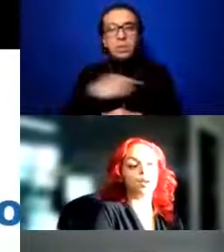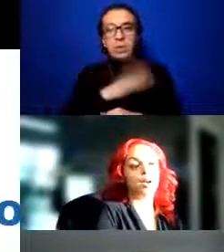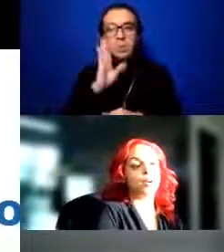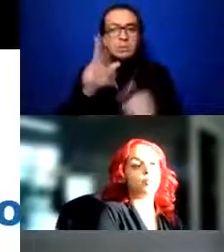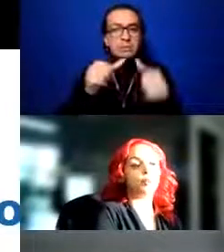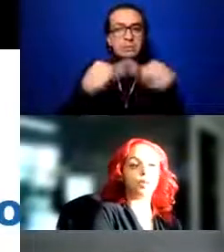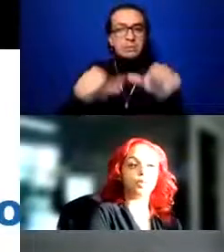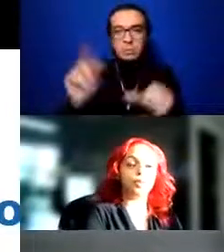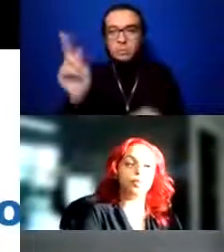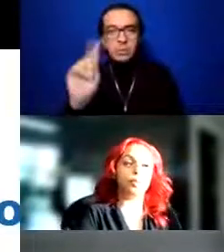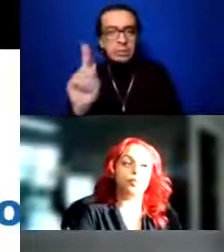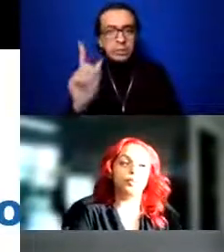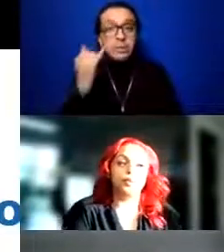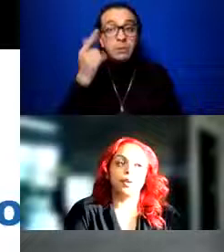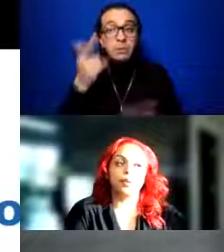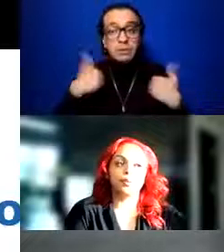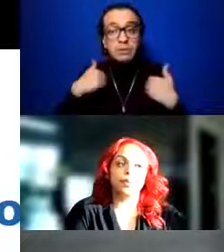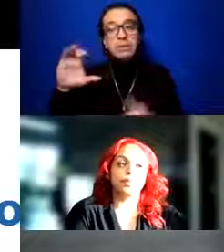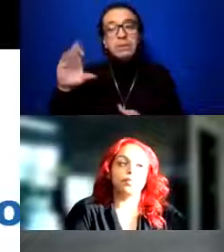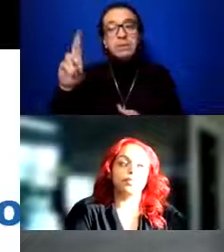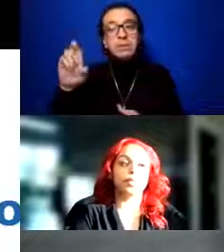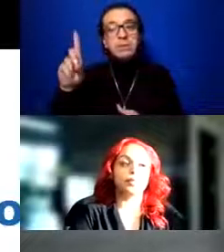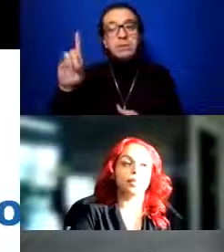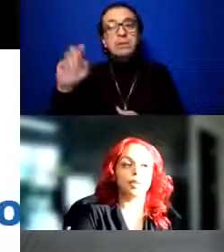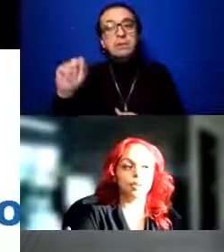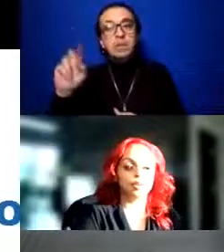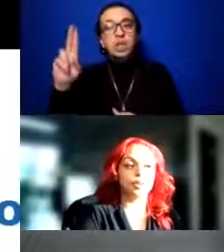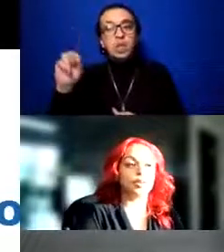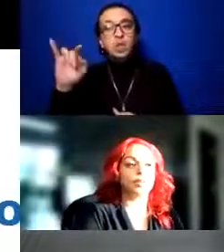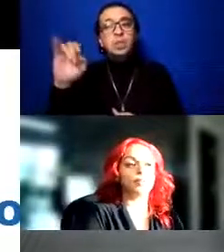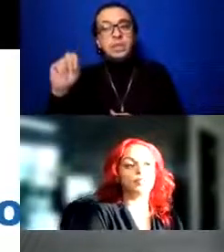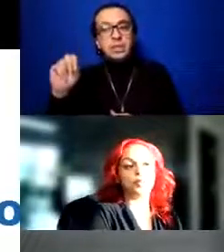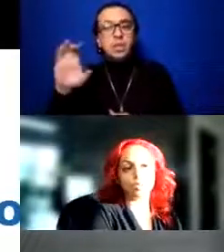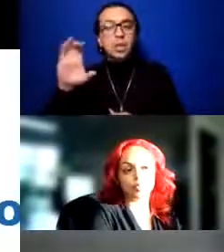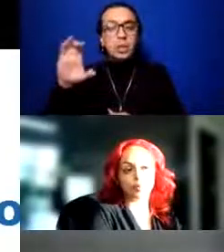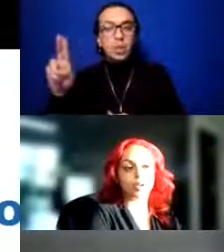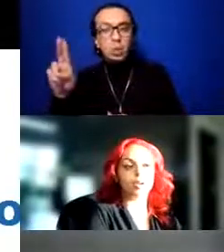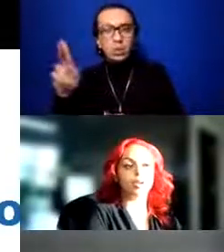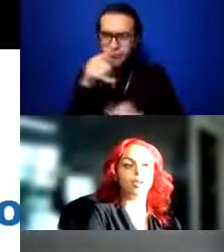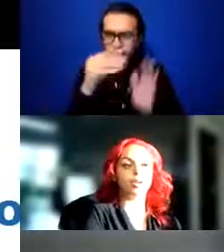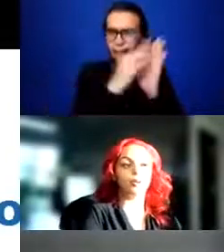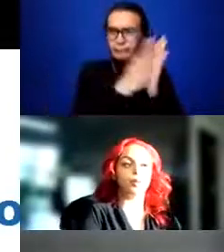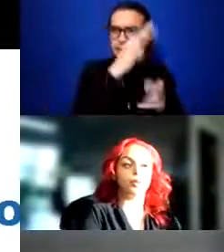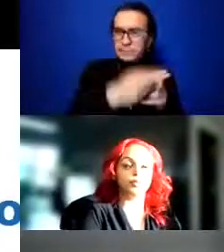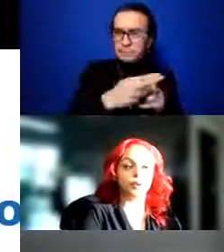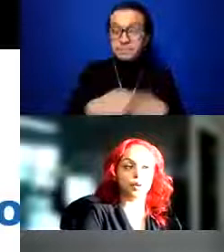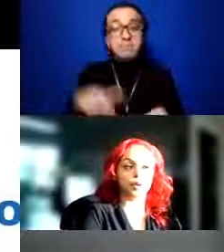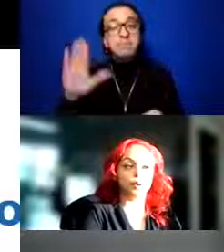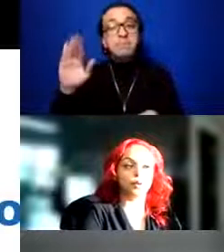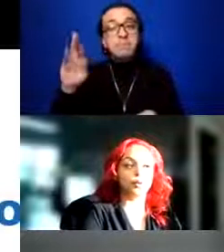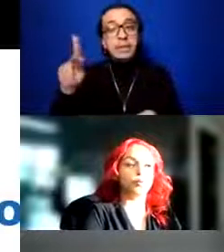if you have a credit union, you put the credit union's name there. If you have Bank of America,